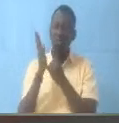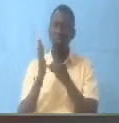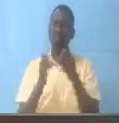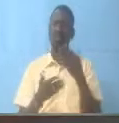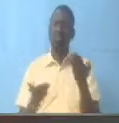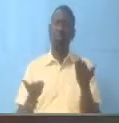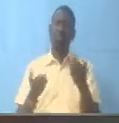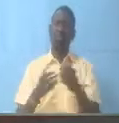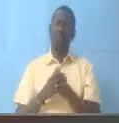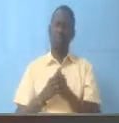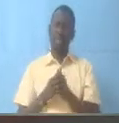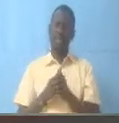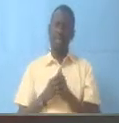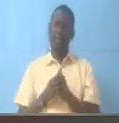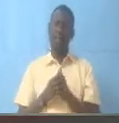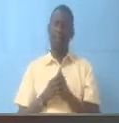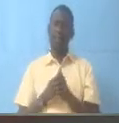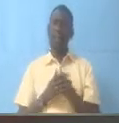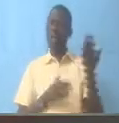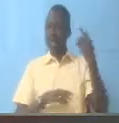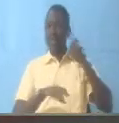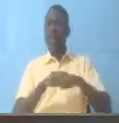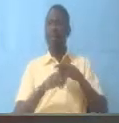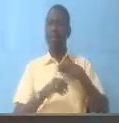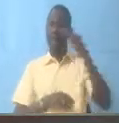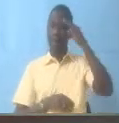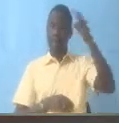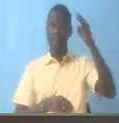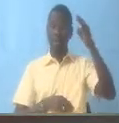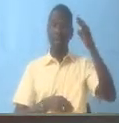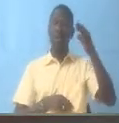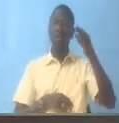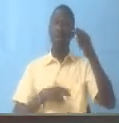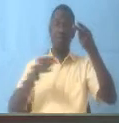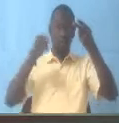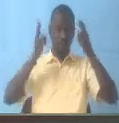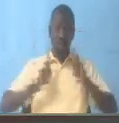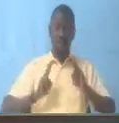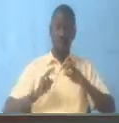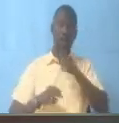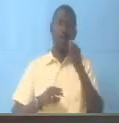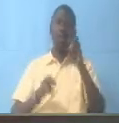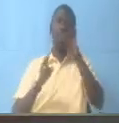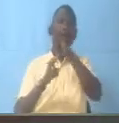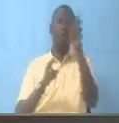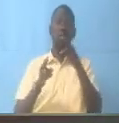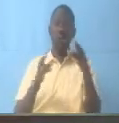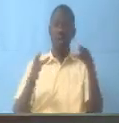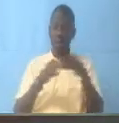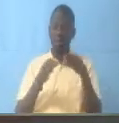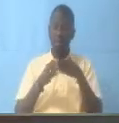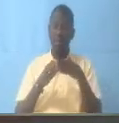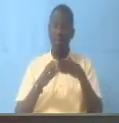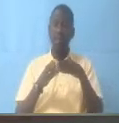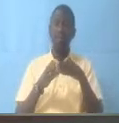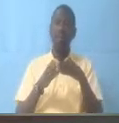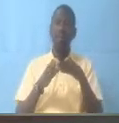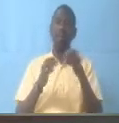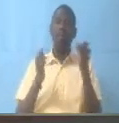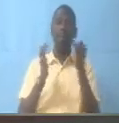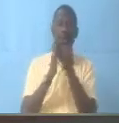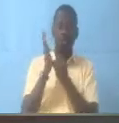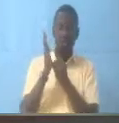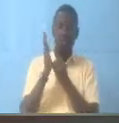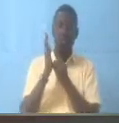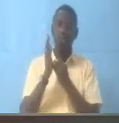as Attorney General, Minister of Justice, and the National Assembly matters, I sponsored a paper, cabinet paper, took it to